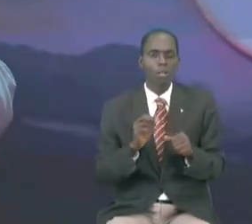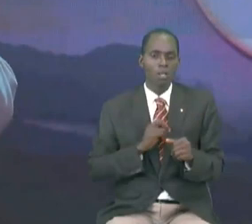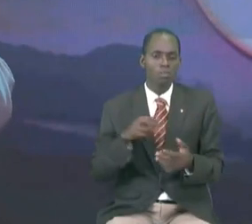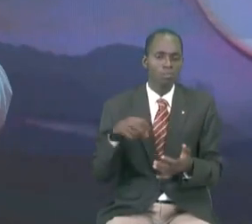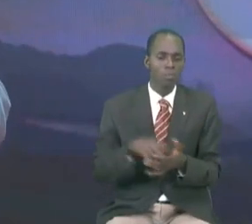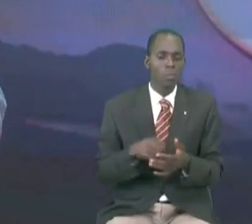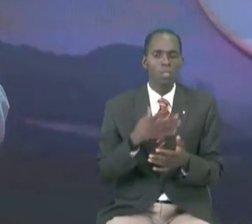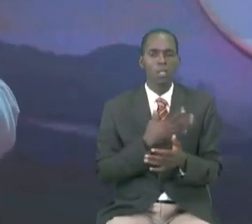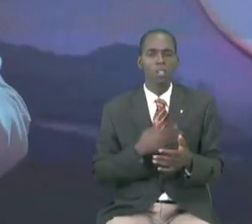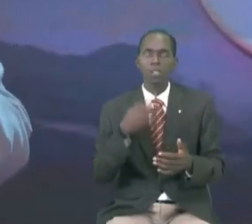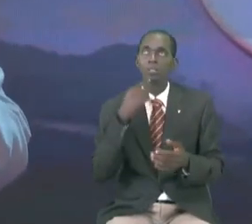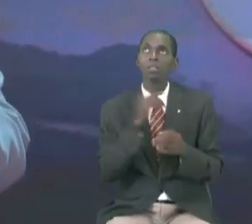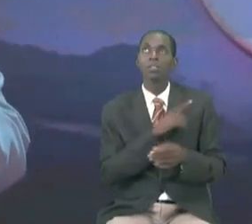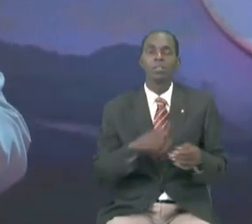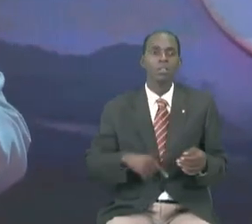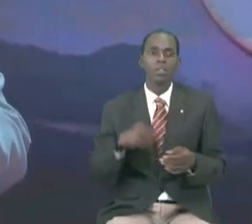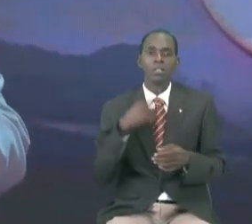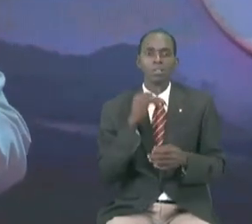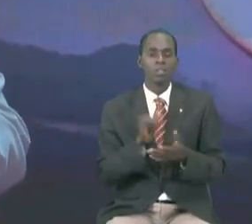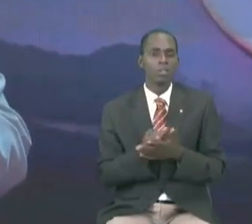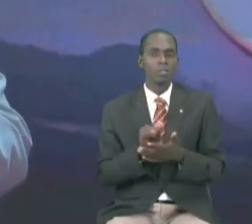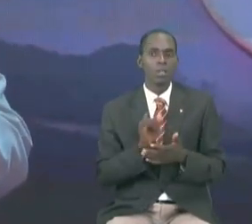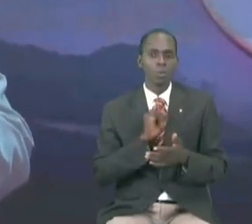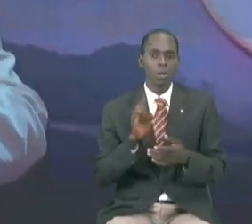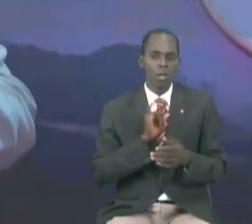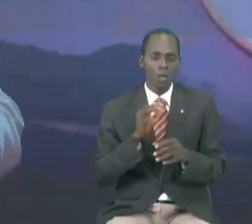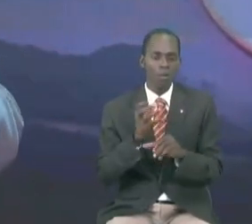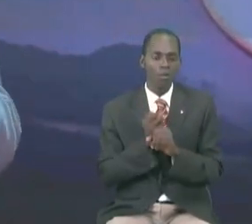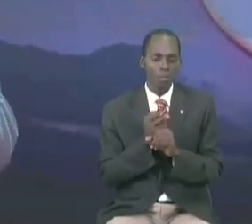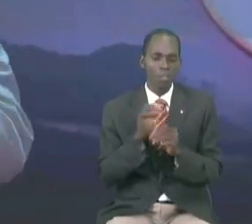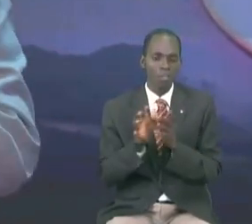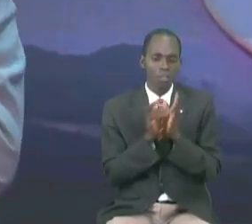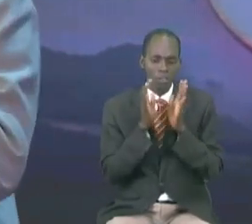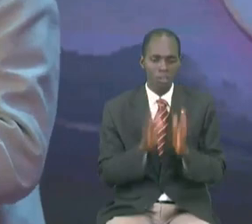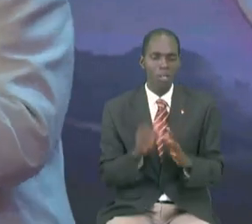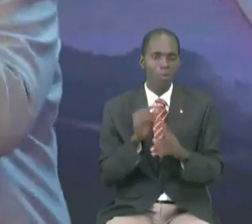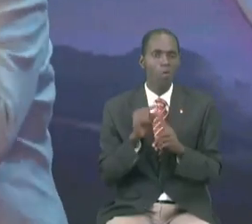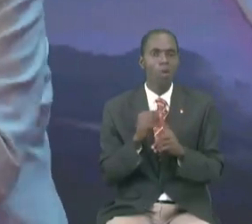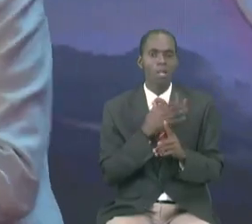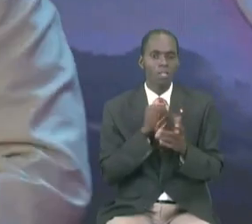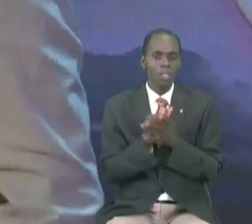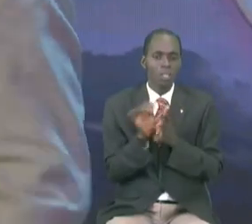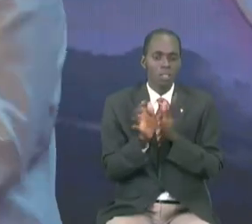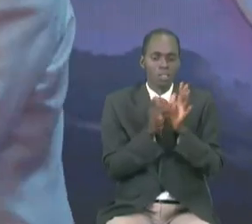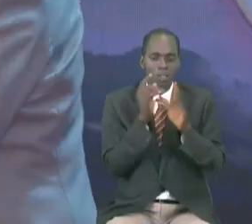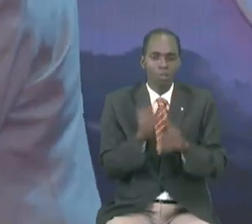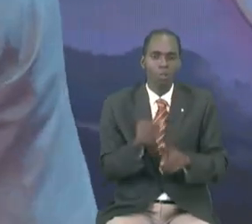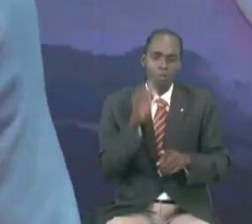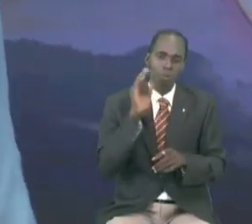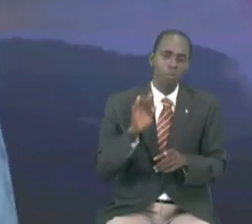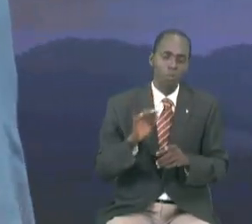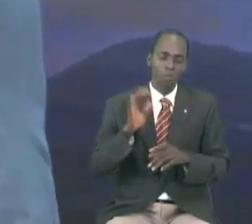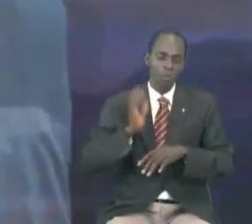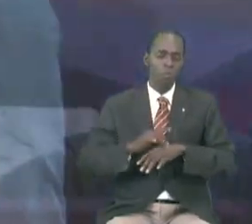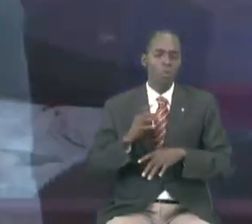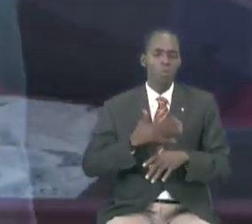And I was there. I can see the room at university now. And I can see what I vowed to the Lord. And as